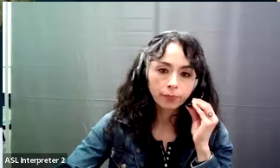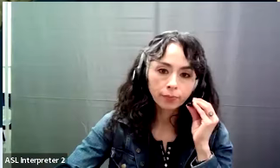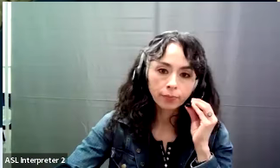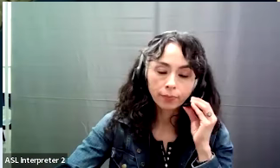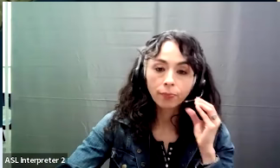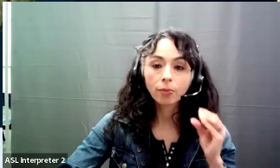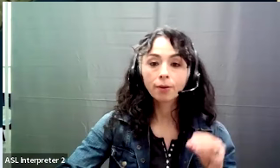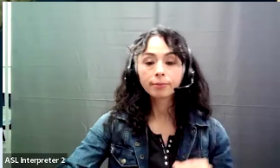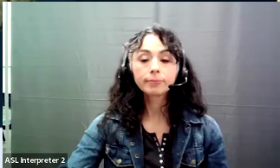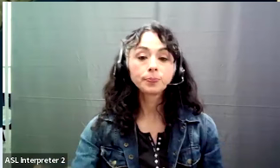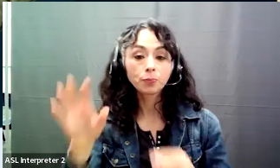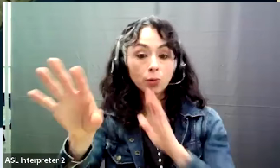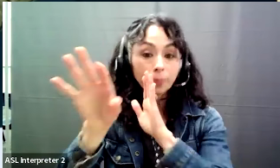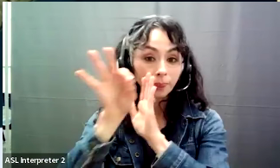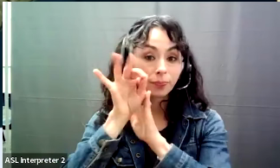Once you select